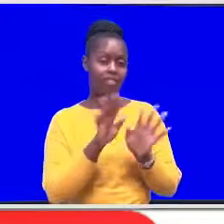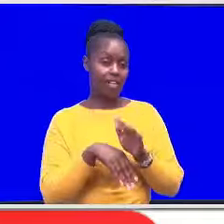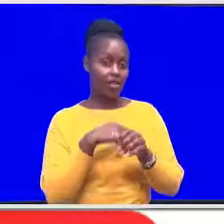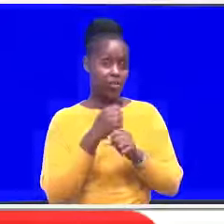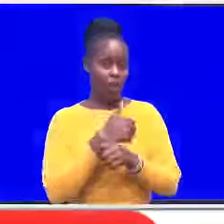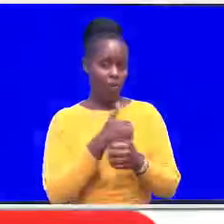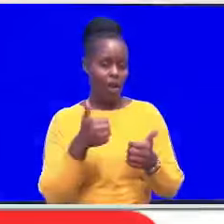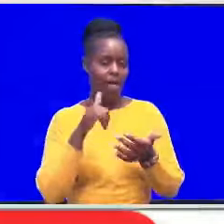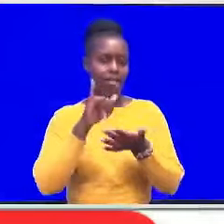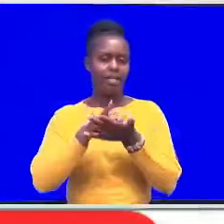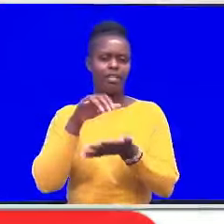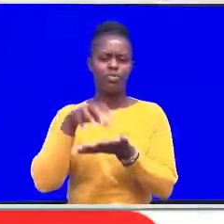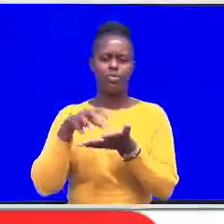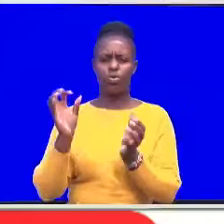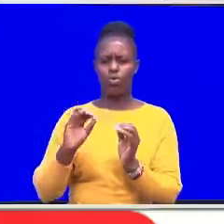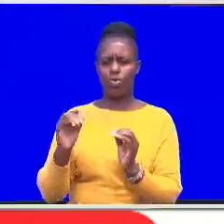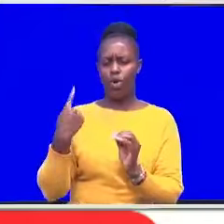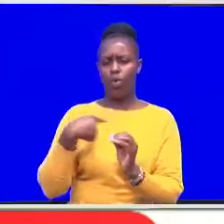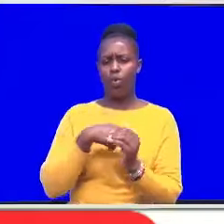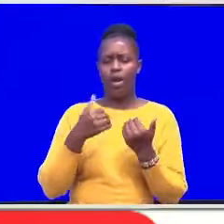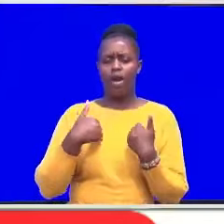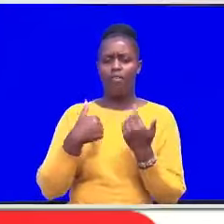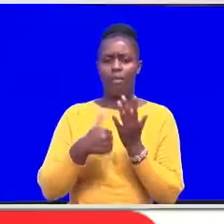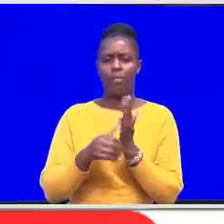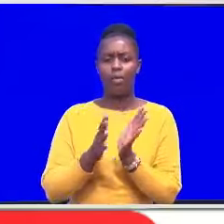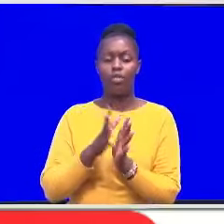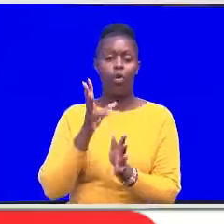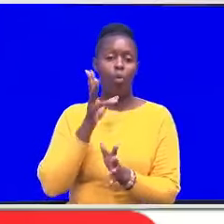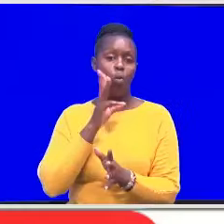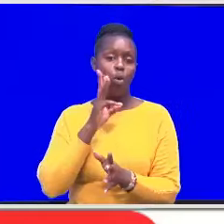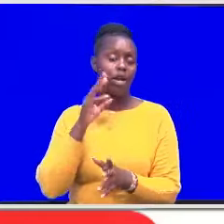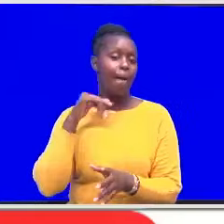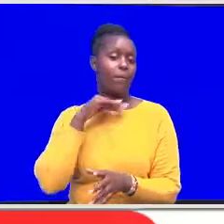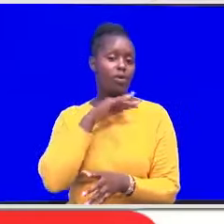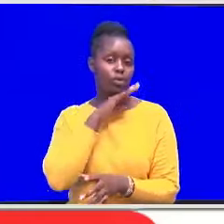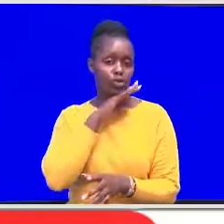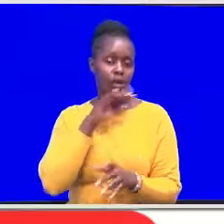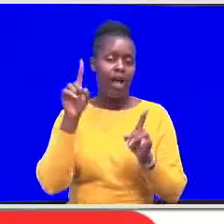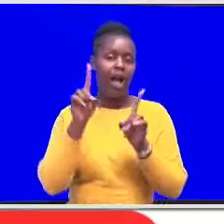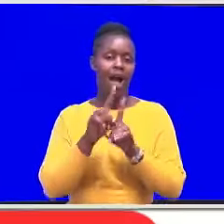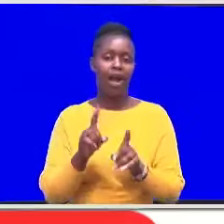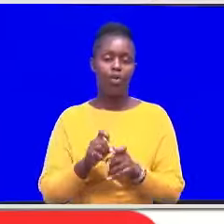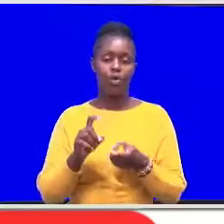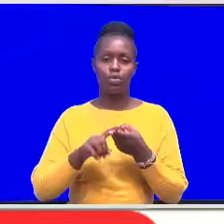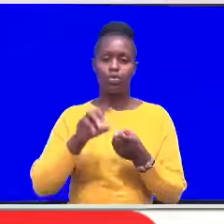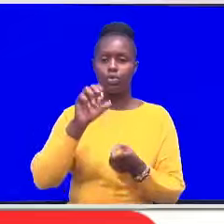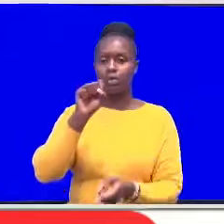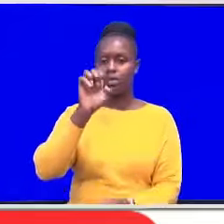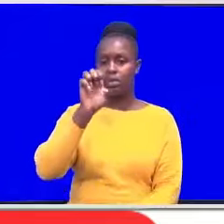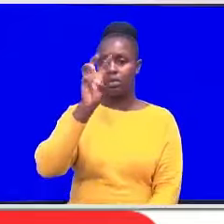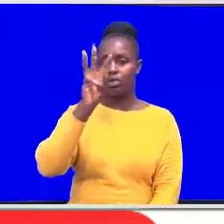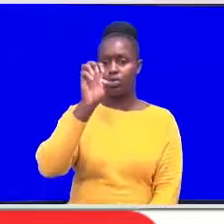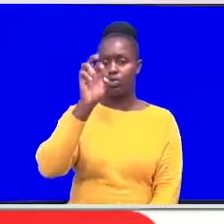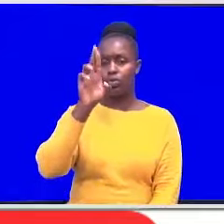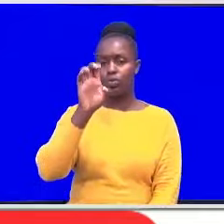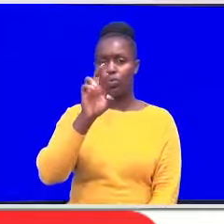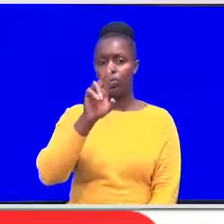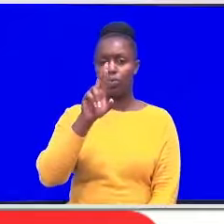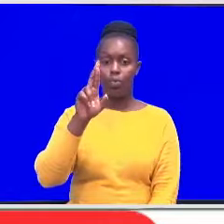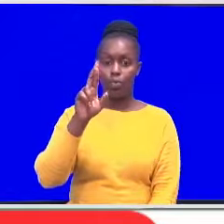We have lots of problems with the water pollution and the sewage, and now the public is trying to engage at